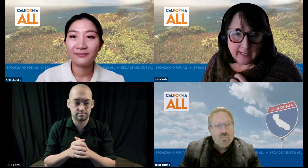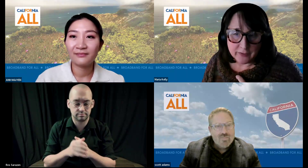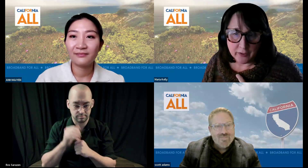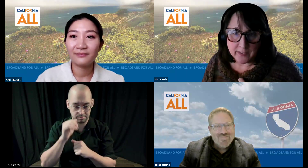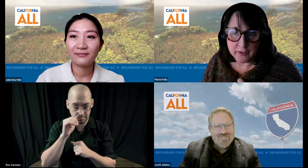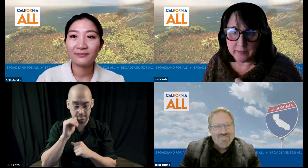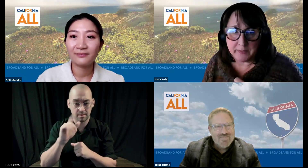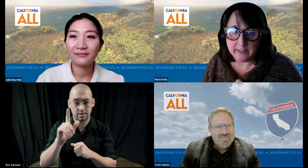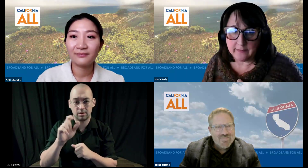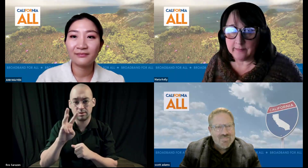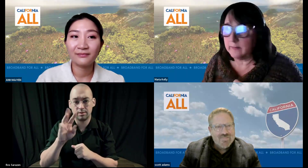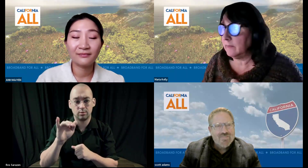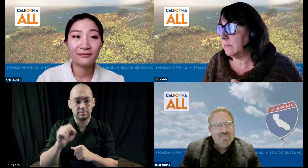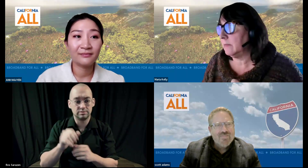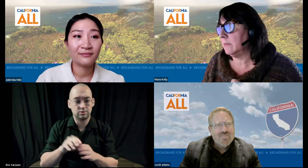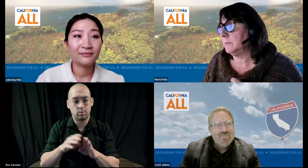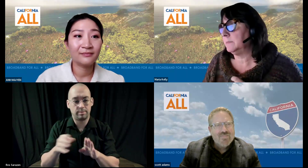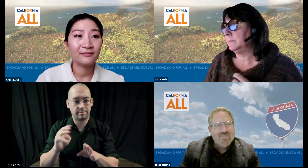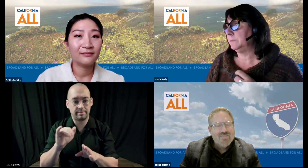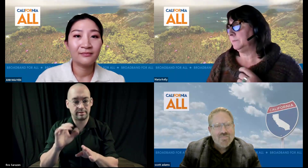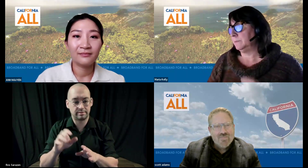your mic and ask your question, please.